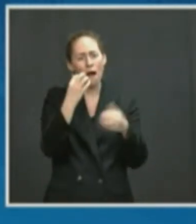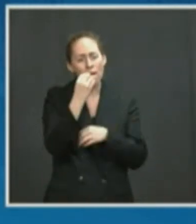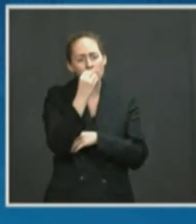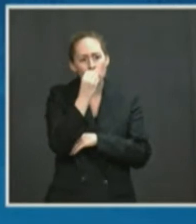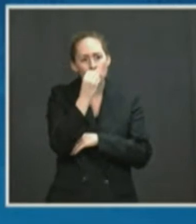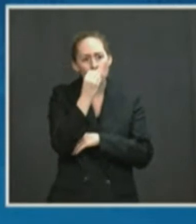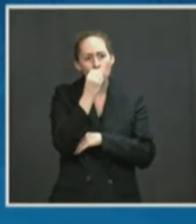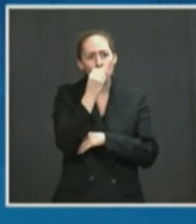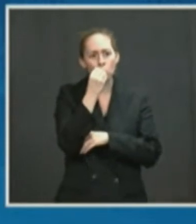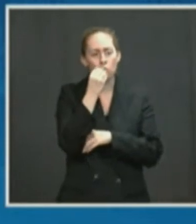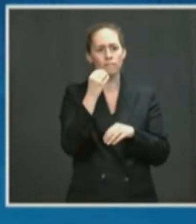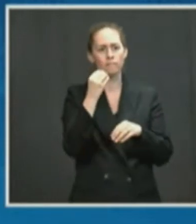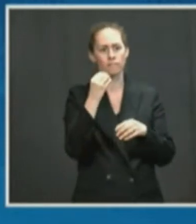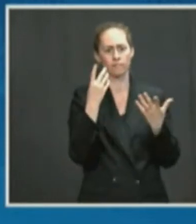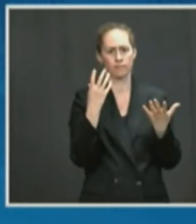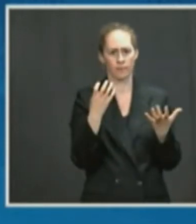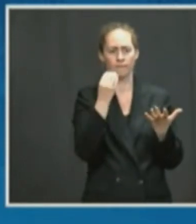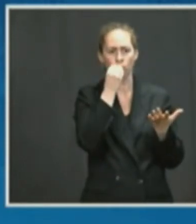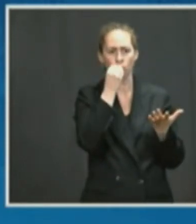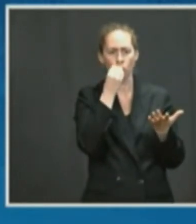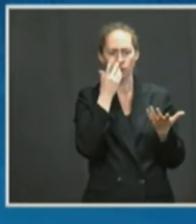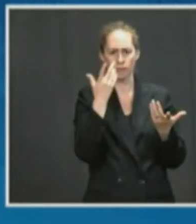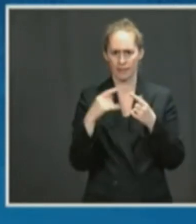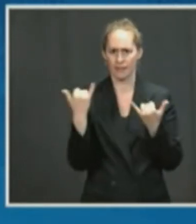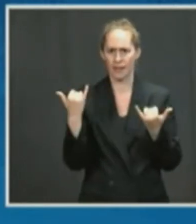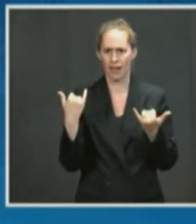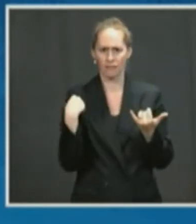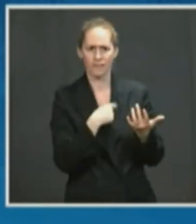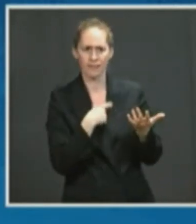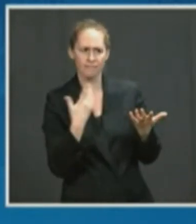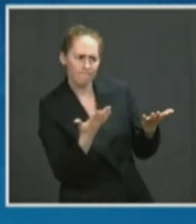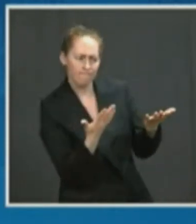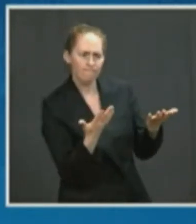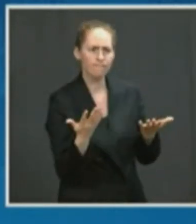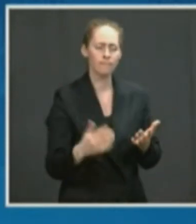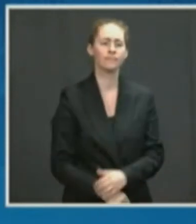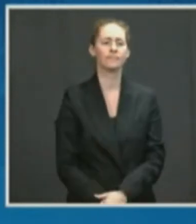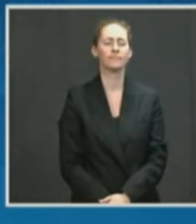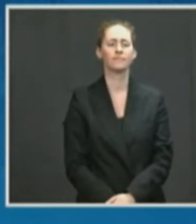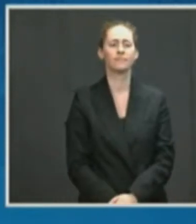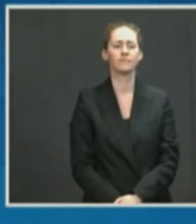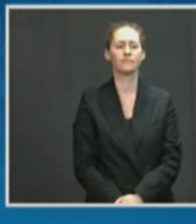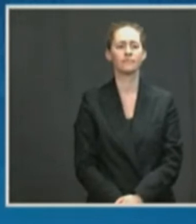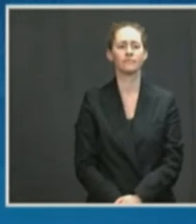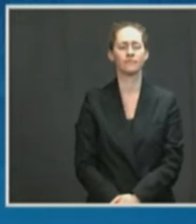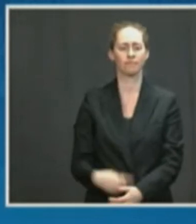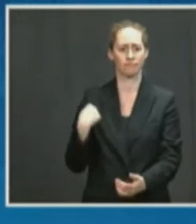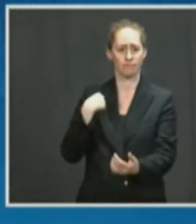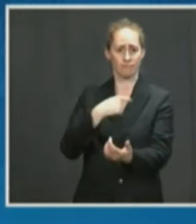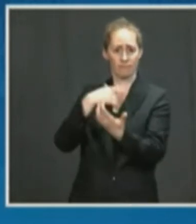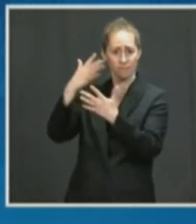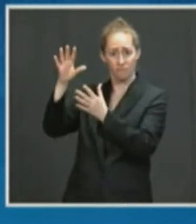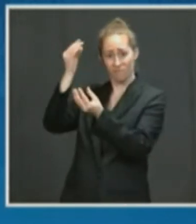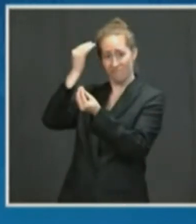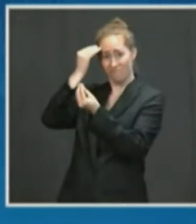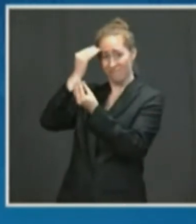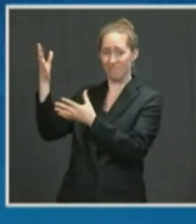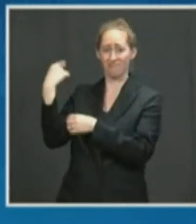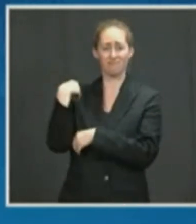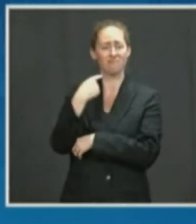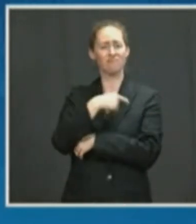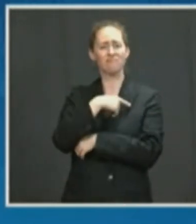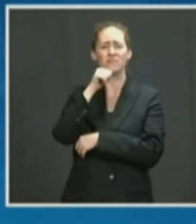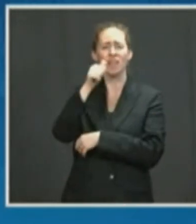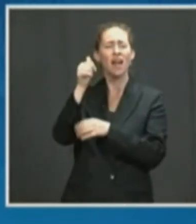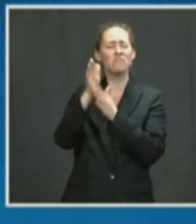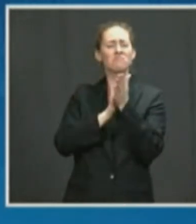United States government that the Guatemalan government is not interested in getting one single penny for us, but we